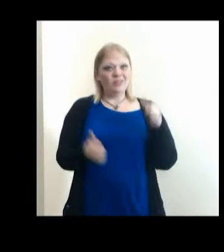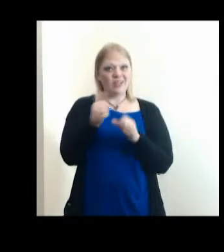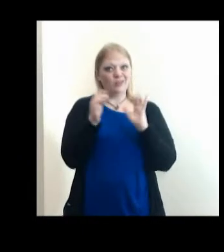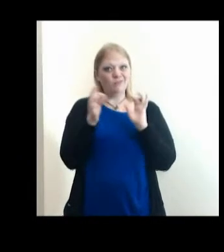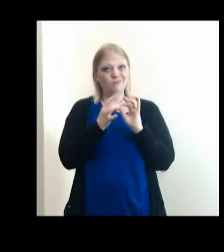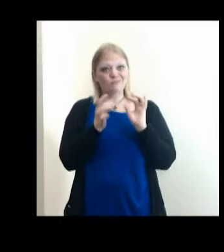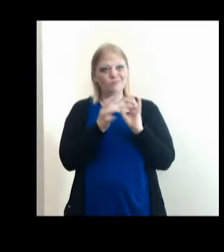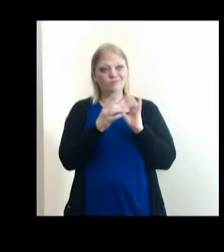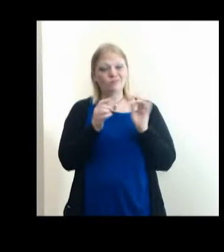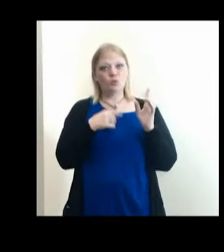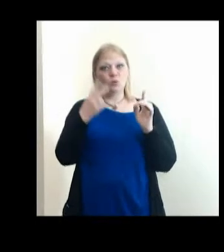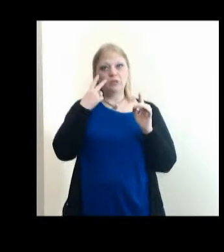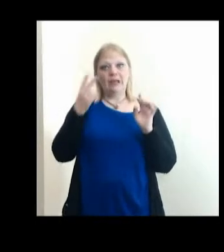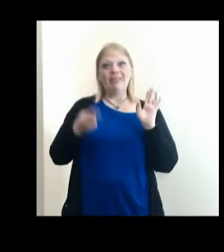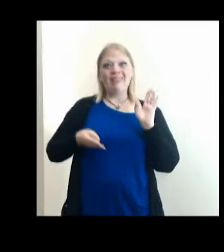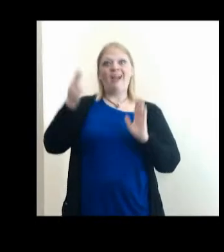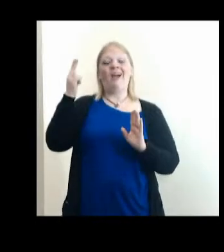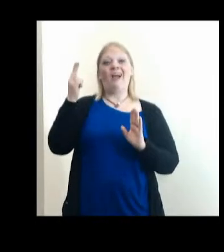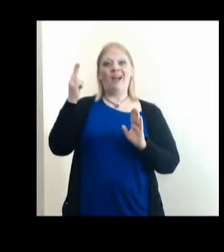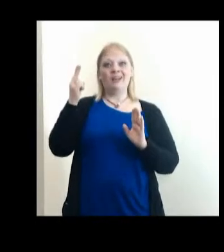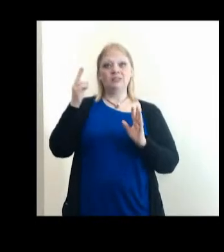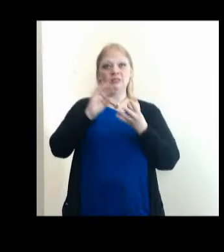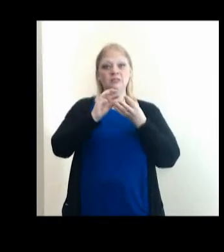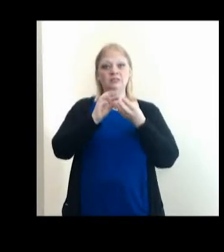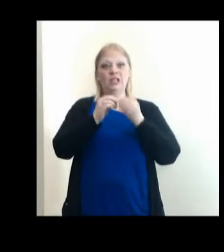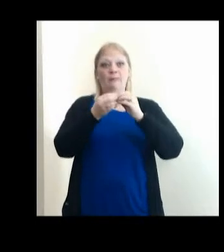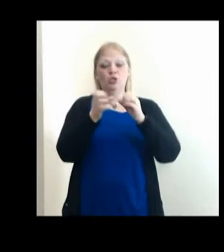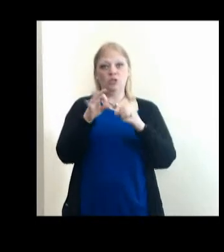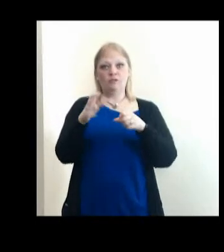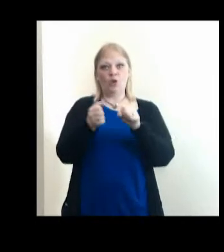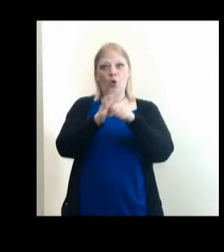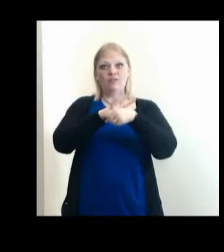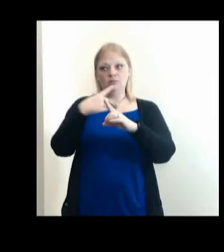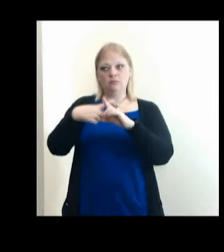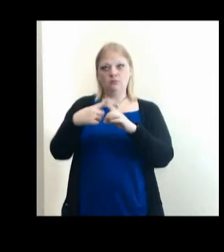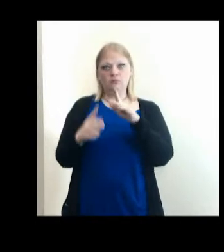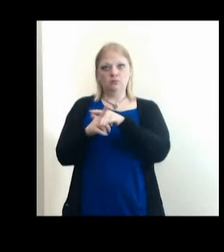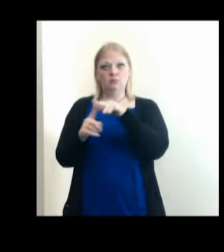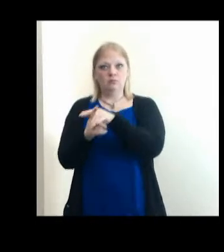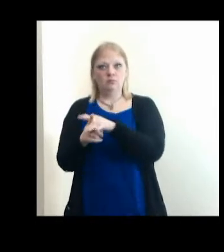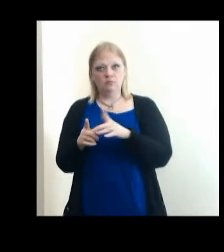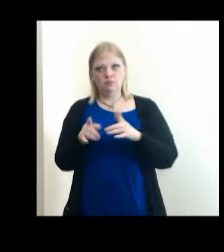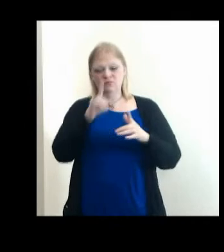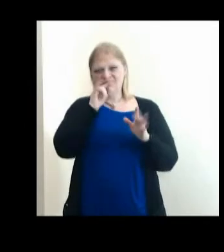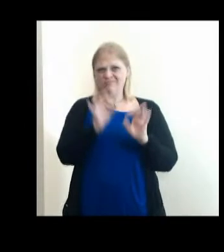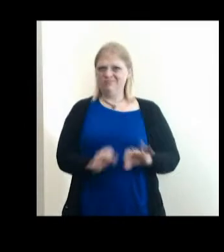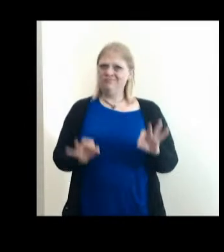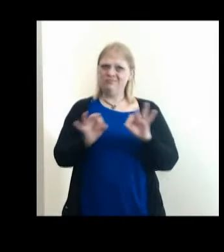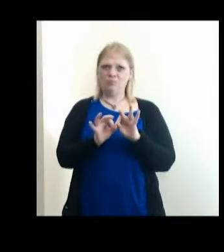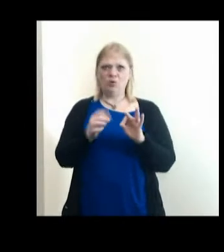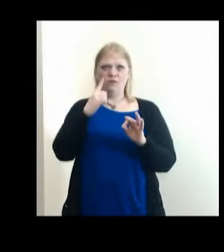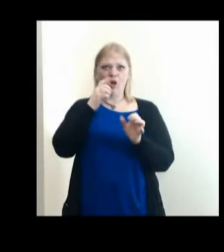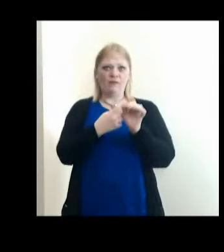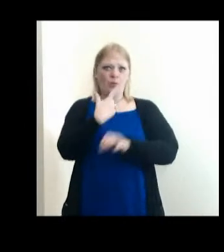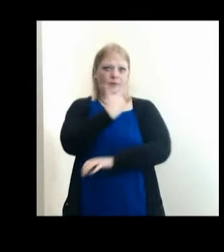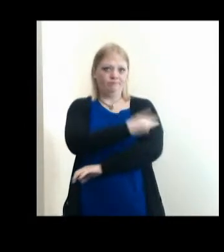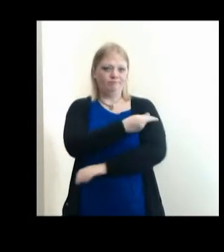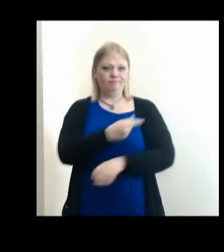the highest numbers of COVID-19 disease. So it's really important to everybody get vaccinated.